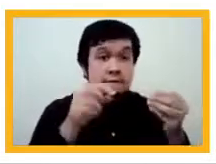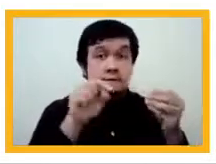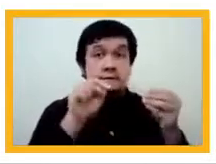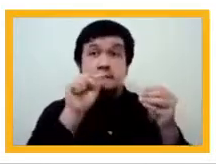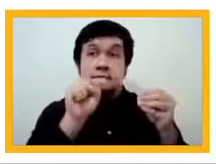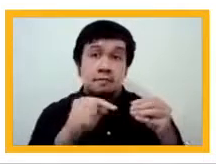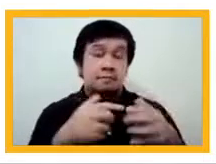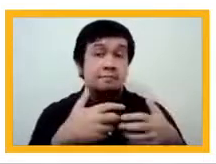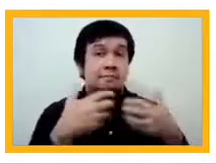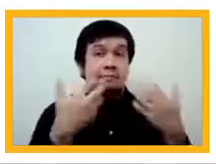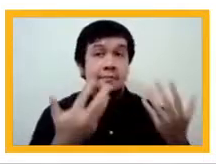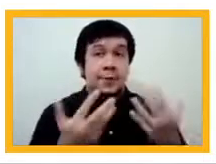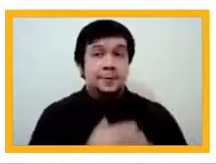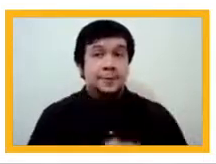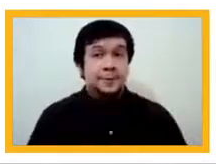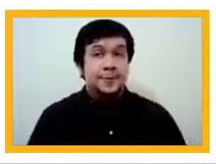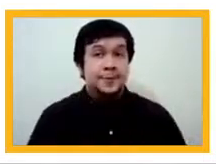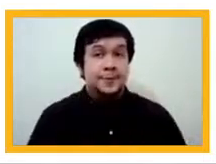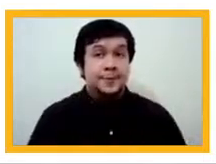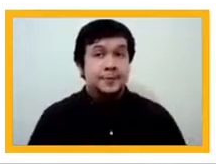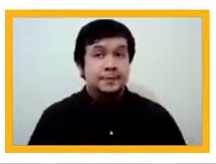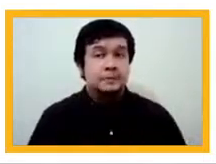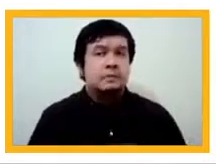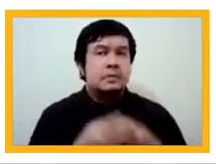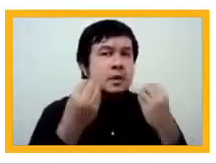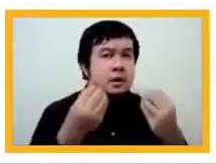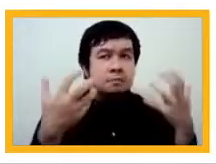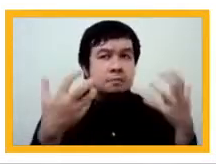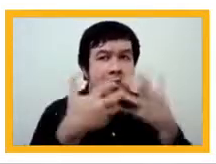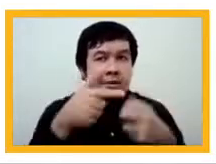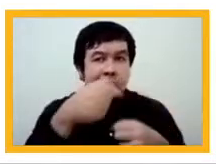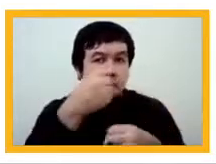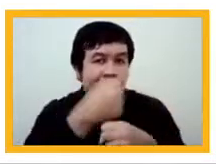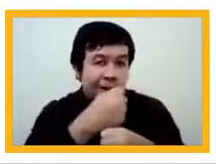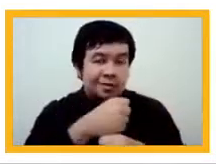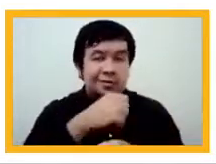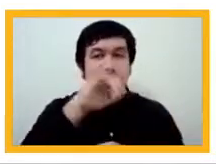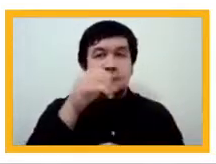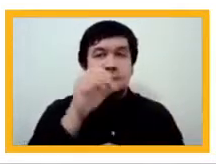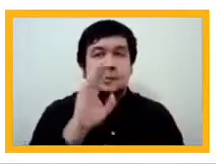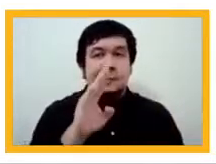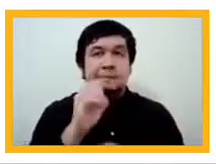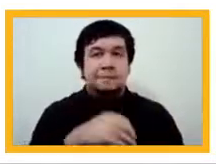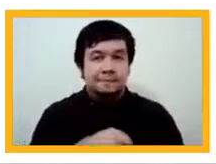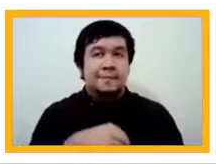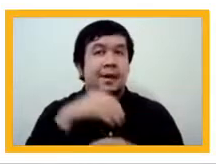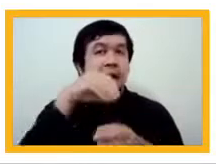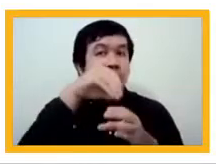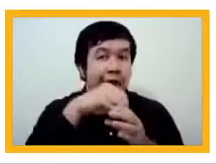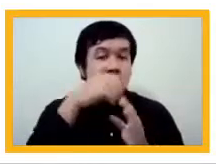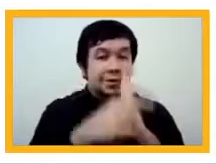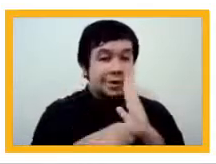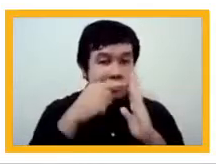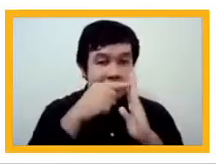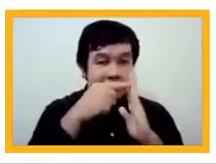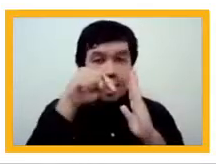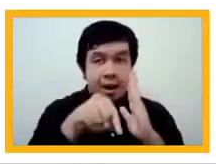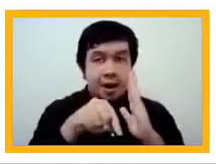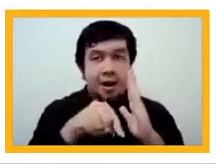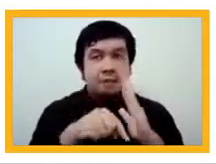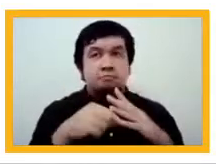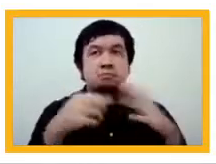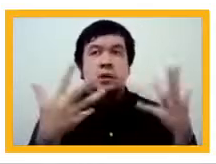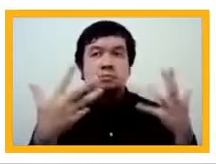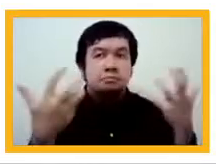matching seminars in Sri Lanka. And it's quite easy for universities to access to